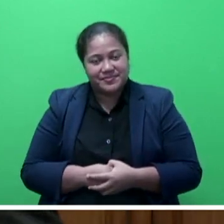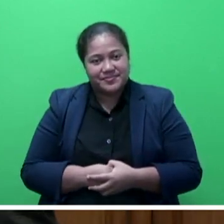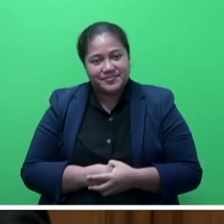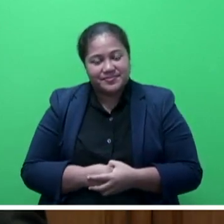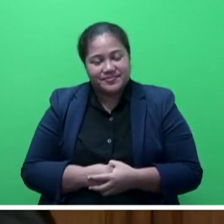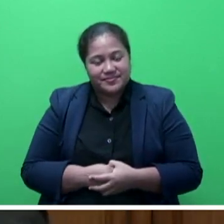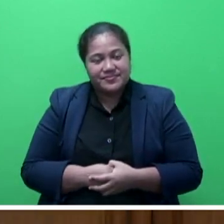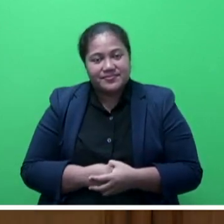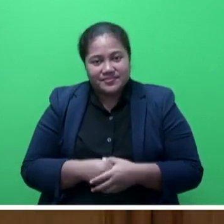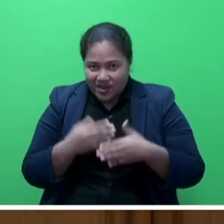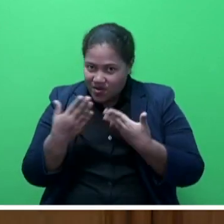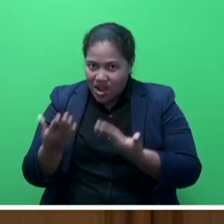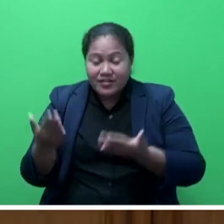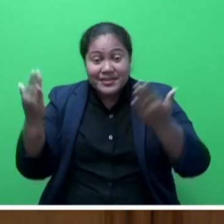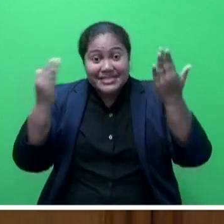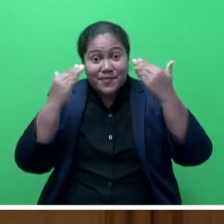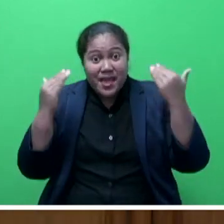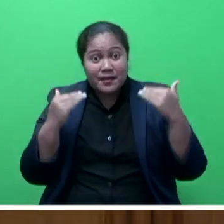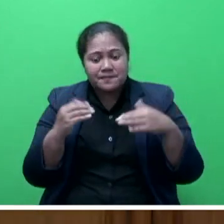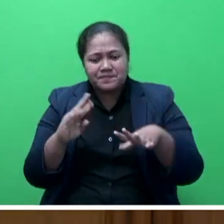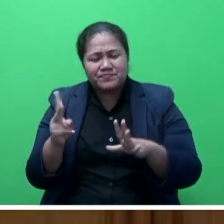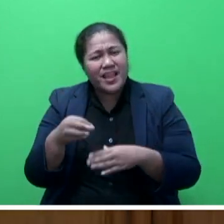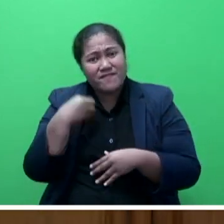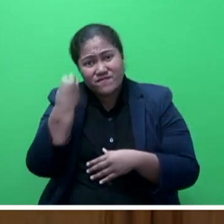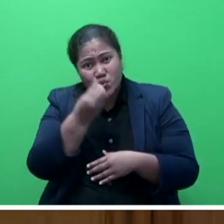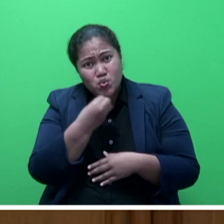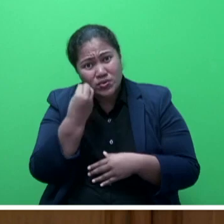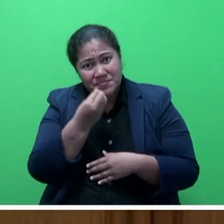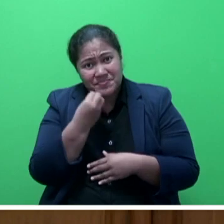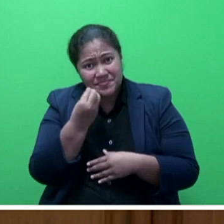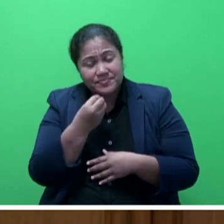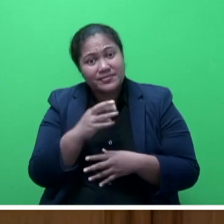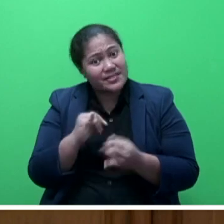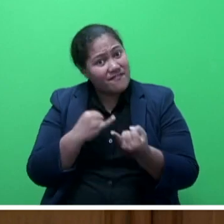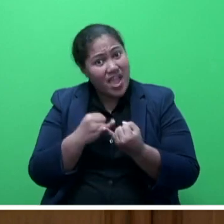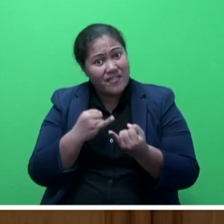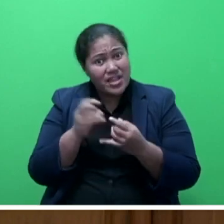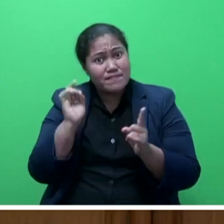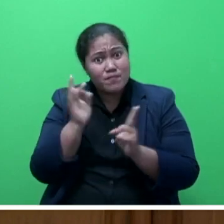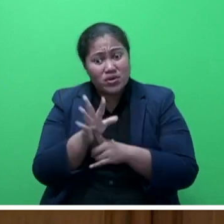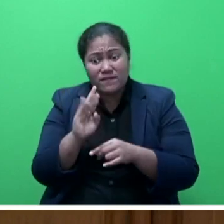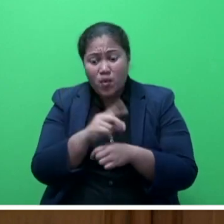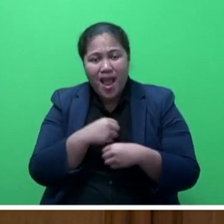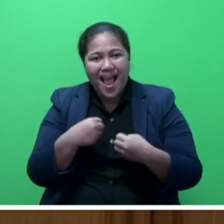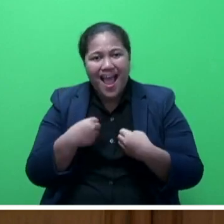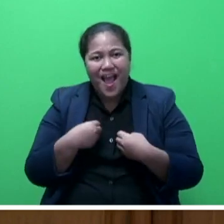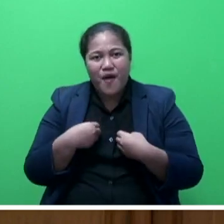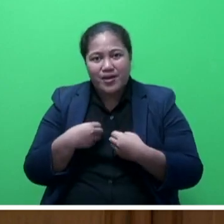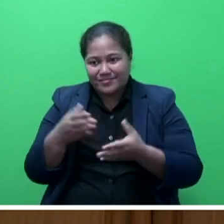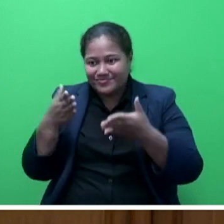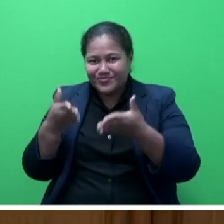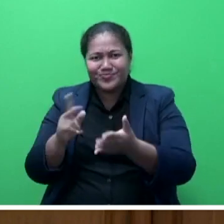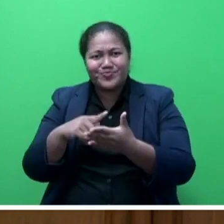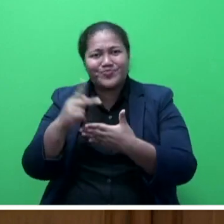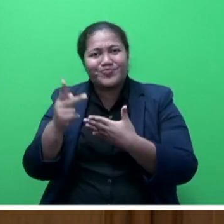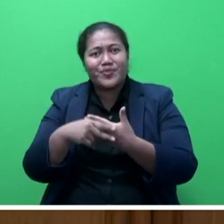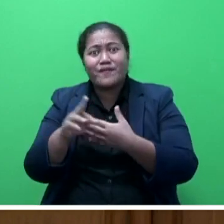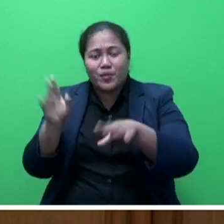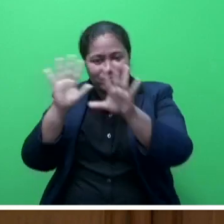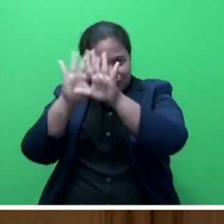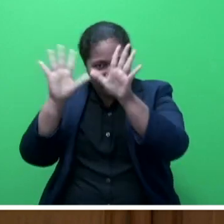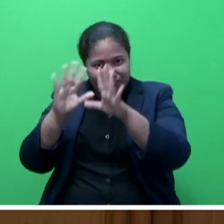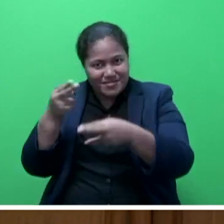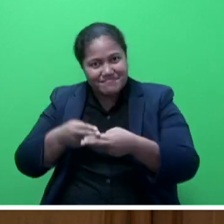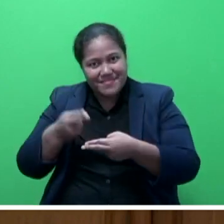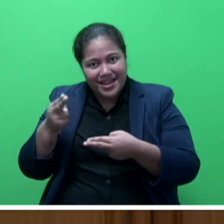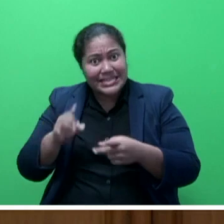Honorable Speaker Say, food security is a vital part of our tree planting initiative, especially during these